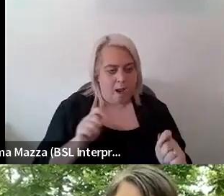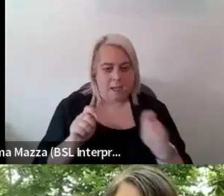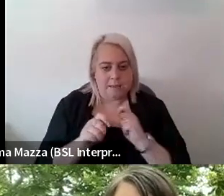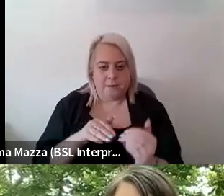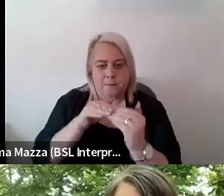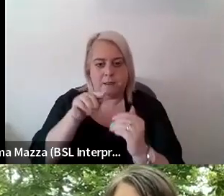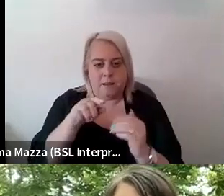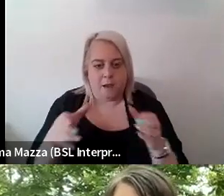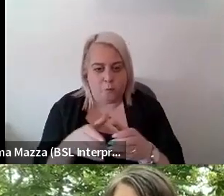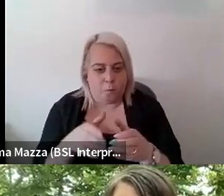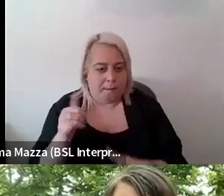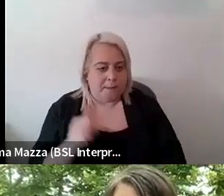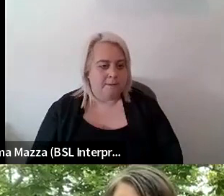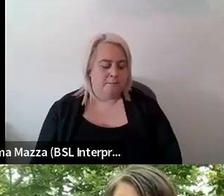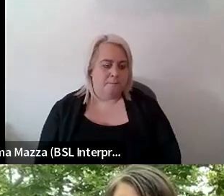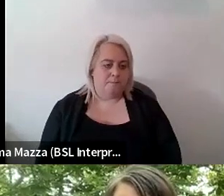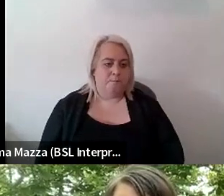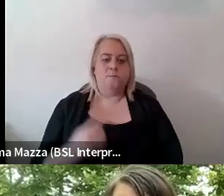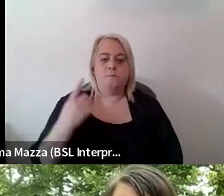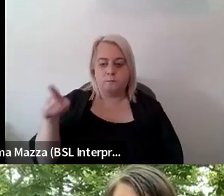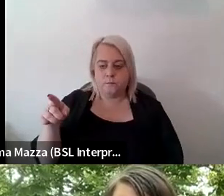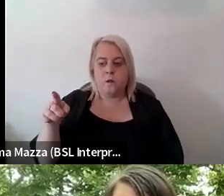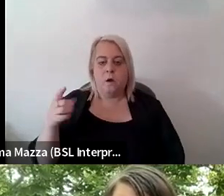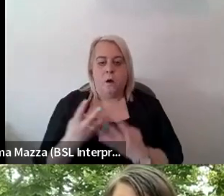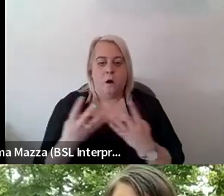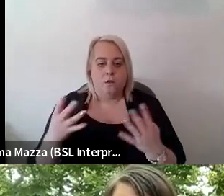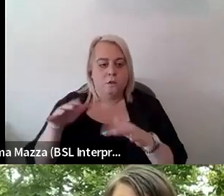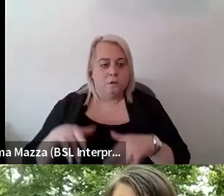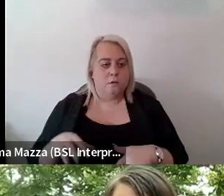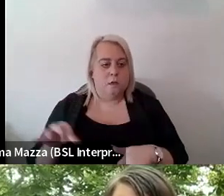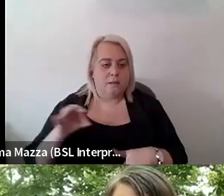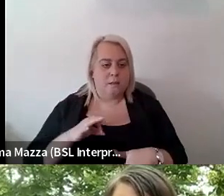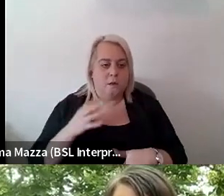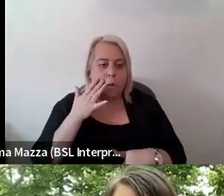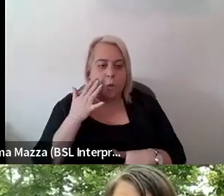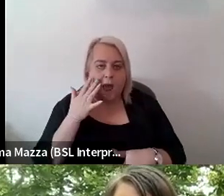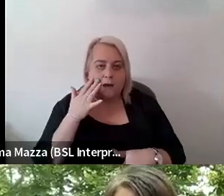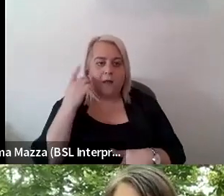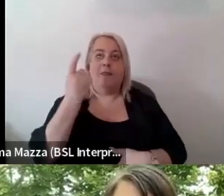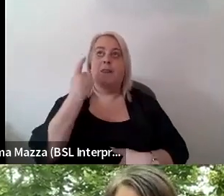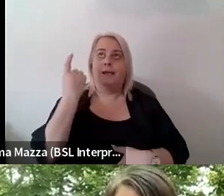One of our audience has asked the question, I guess this is when you're being more intentional about making sure that you test